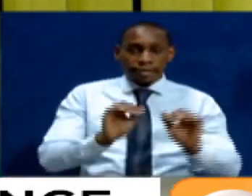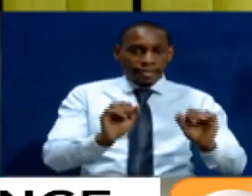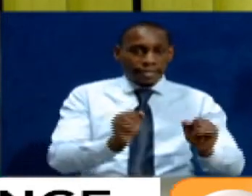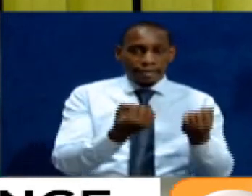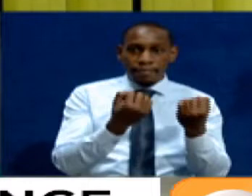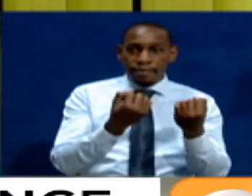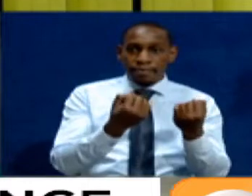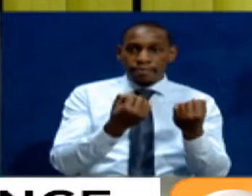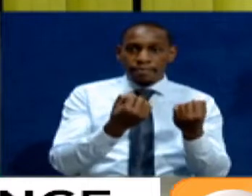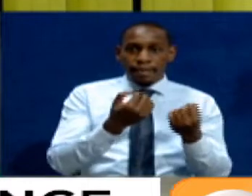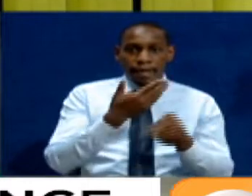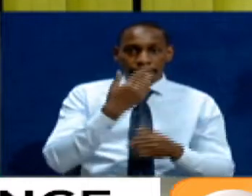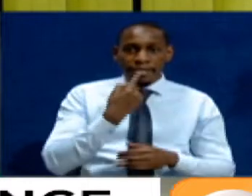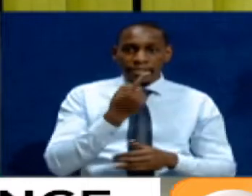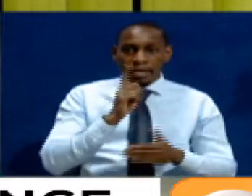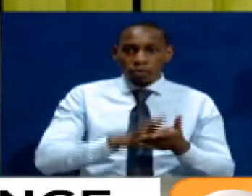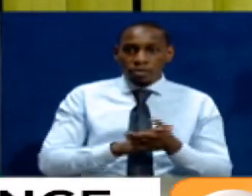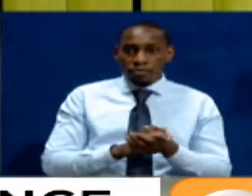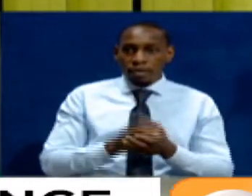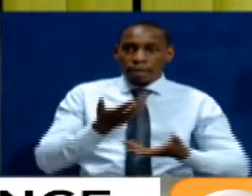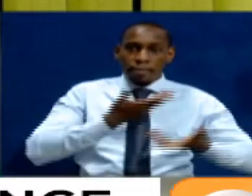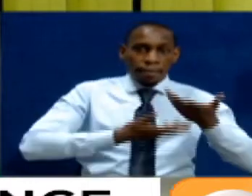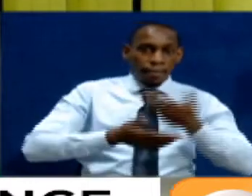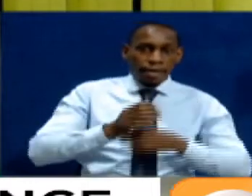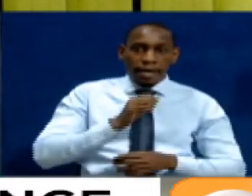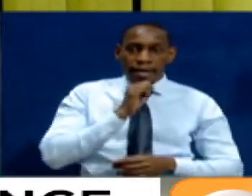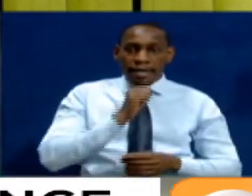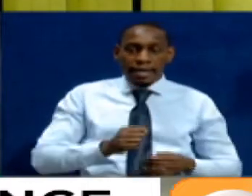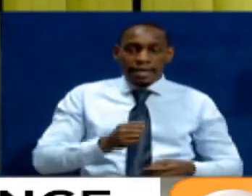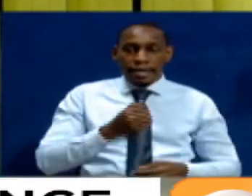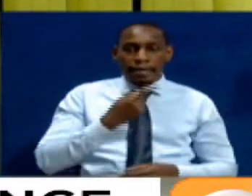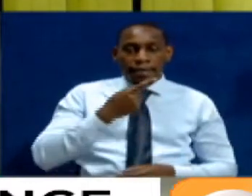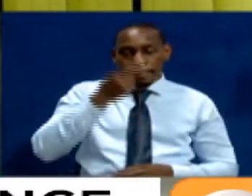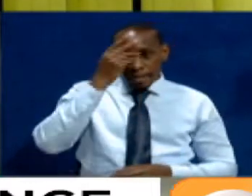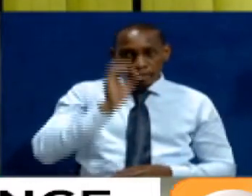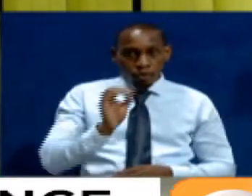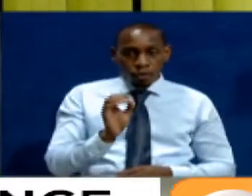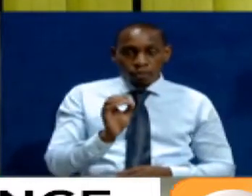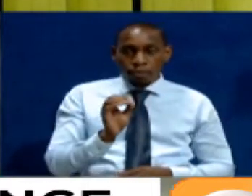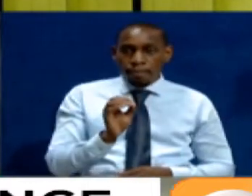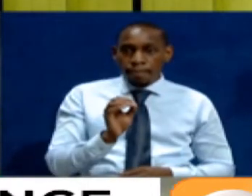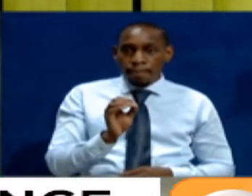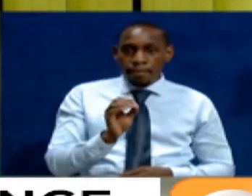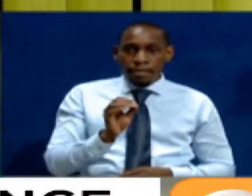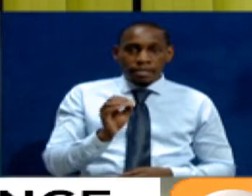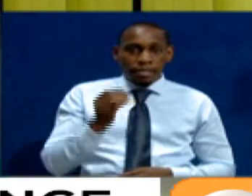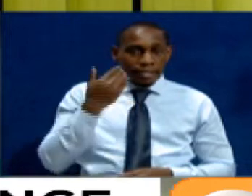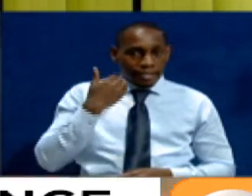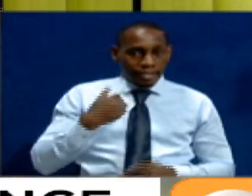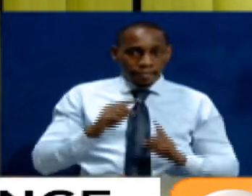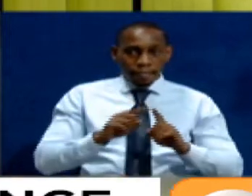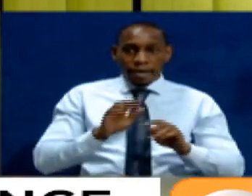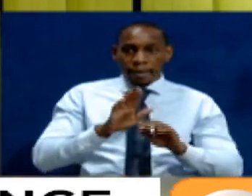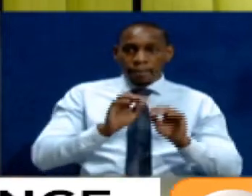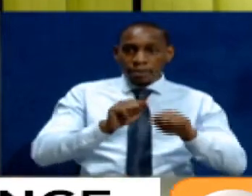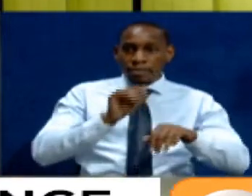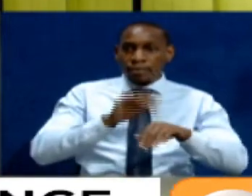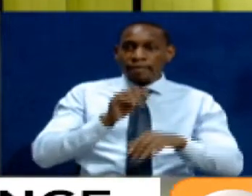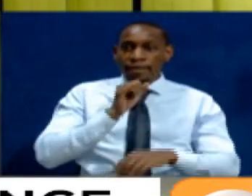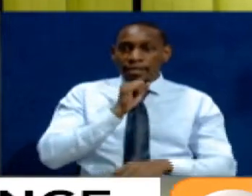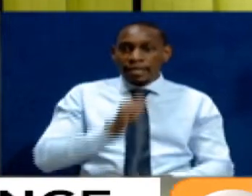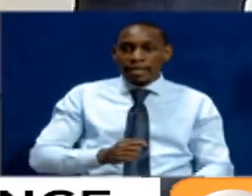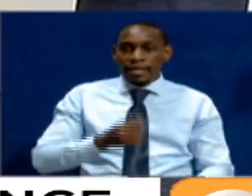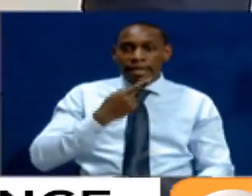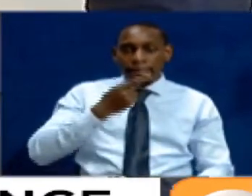safe. We just tell them to keep away from their grandparents, not because they will get sick from them, but because they will give the virus to